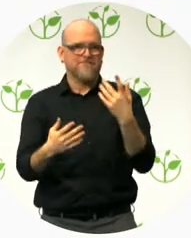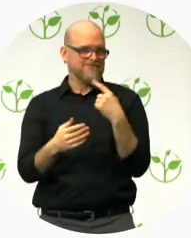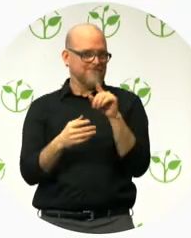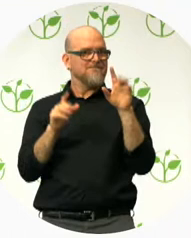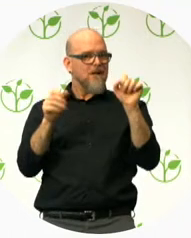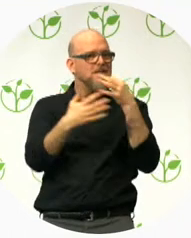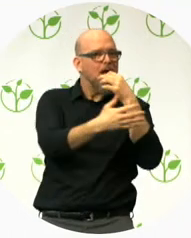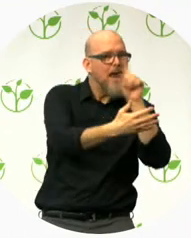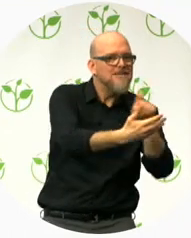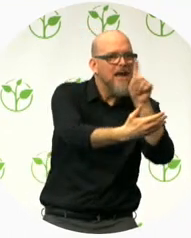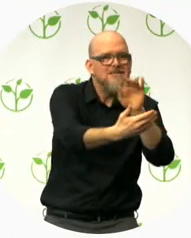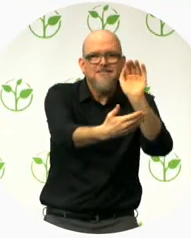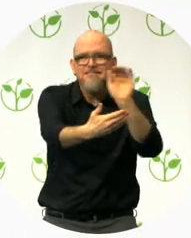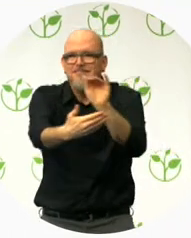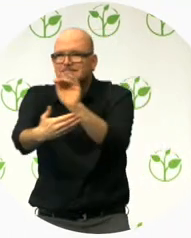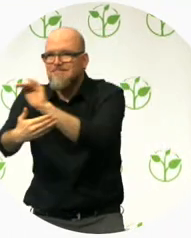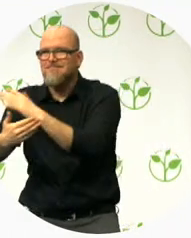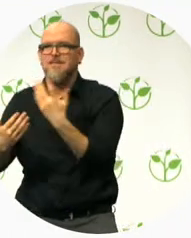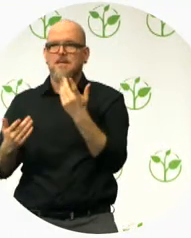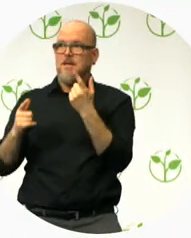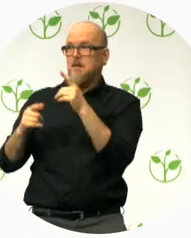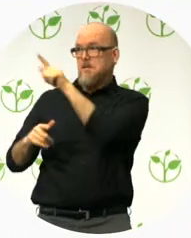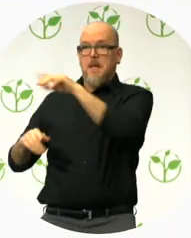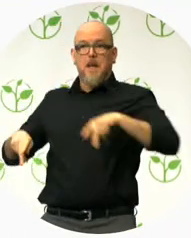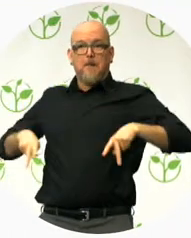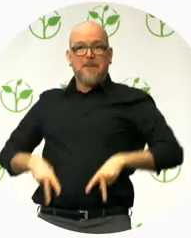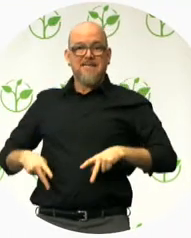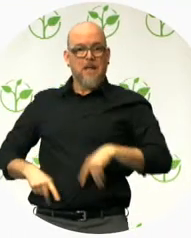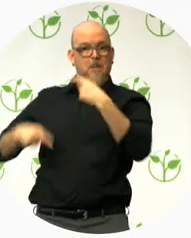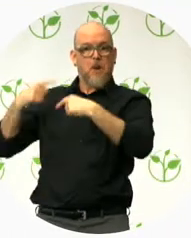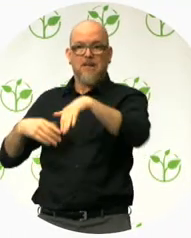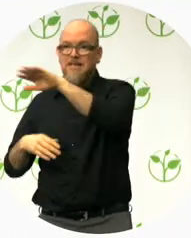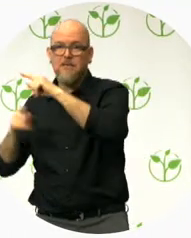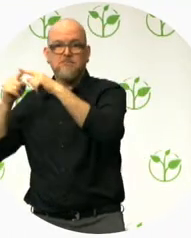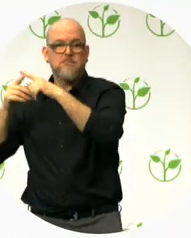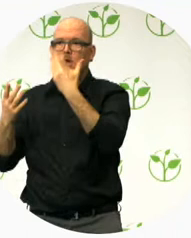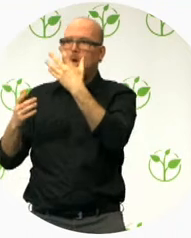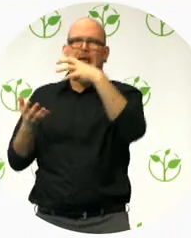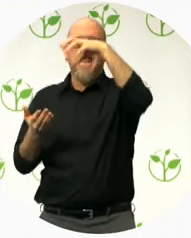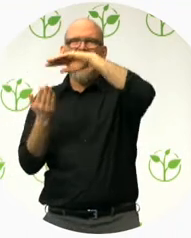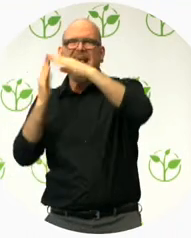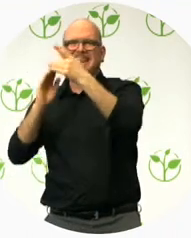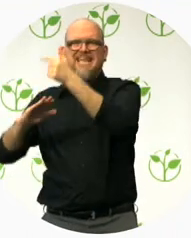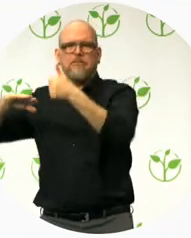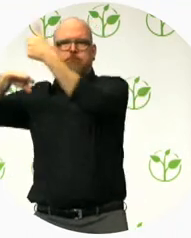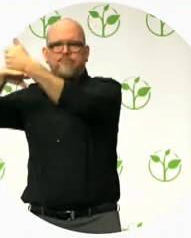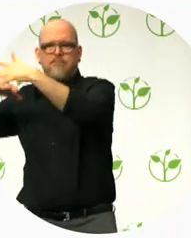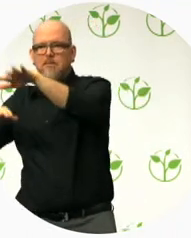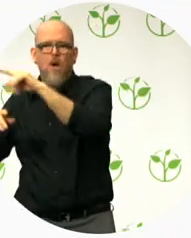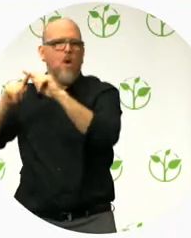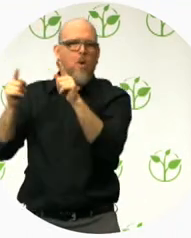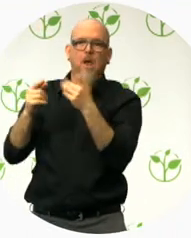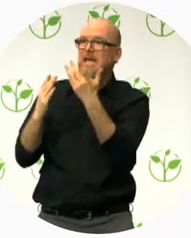ministers, mayors, city planners, business investors, and all of us in our capacities as